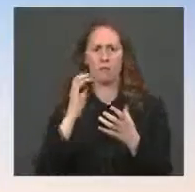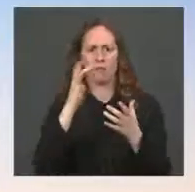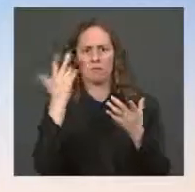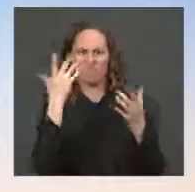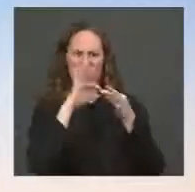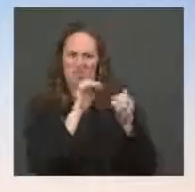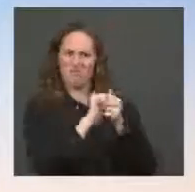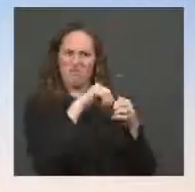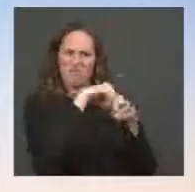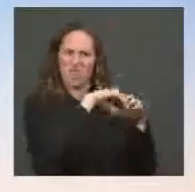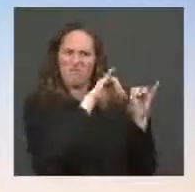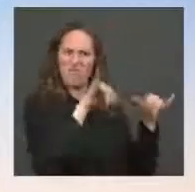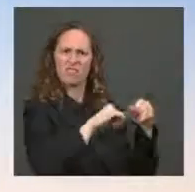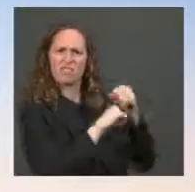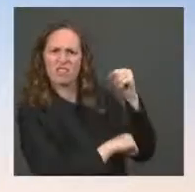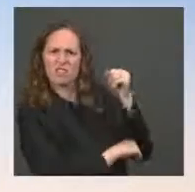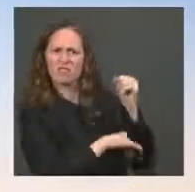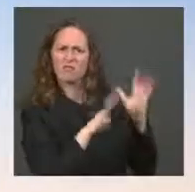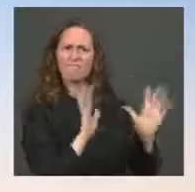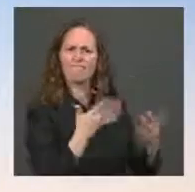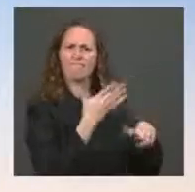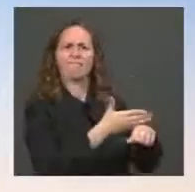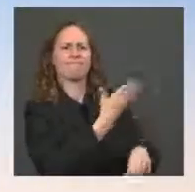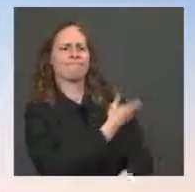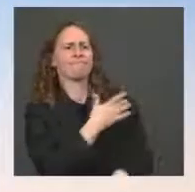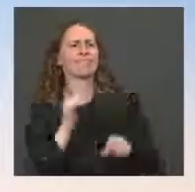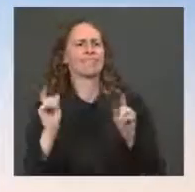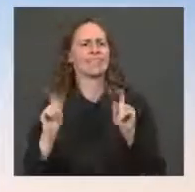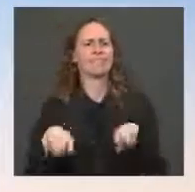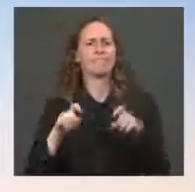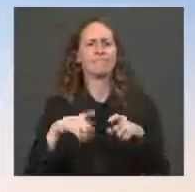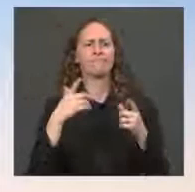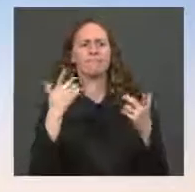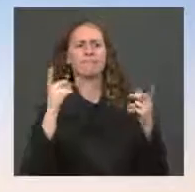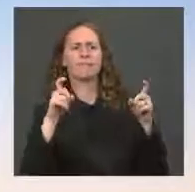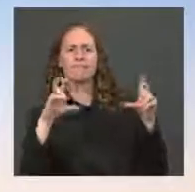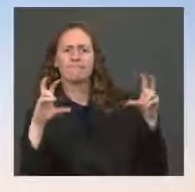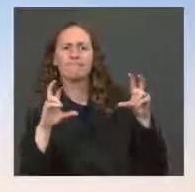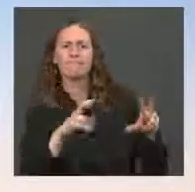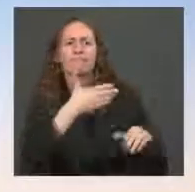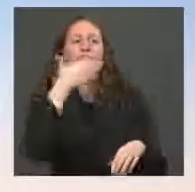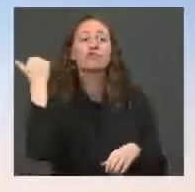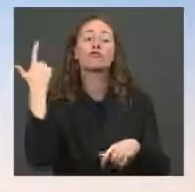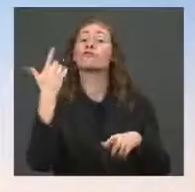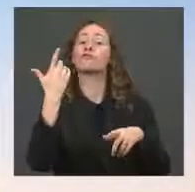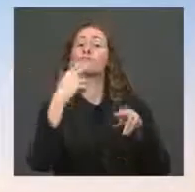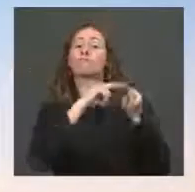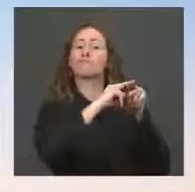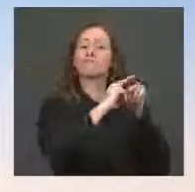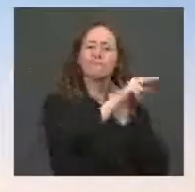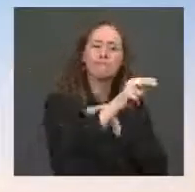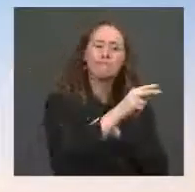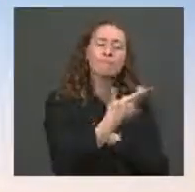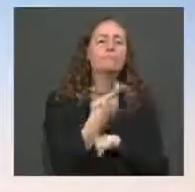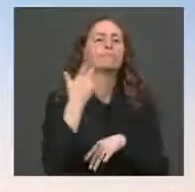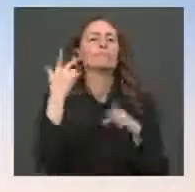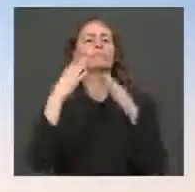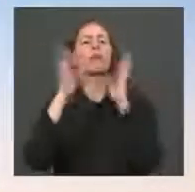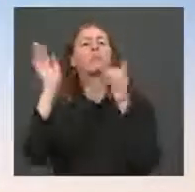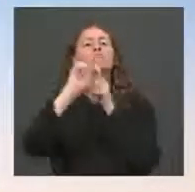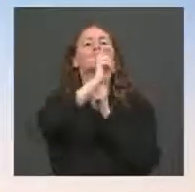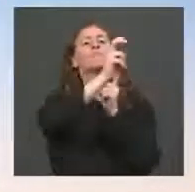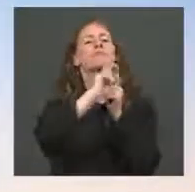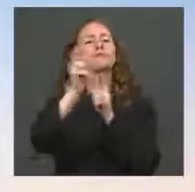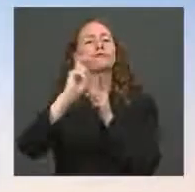framework, which include investments, of course, in rail, increasing public transit, ensuring that we have